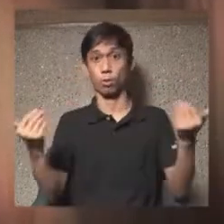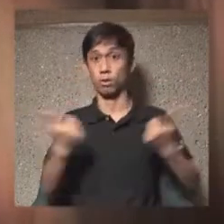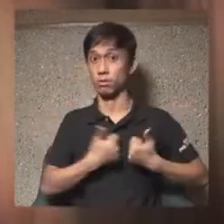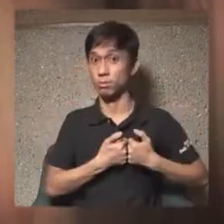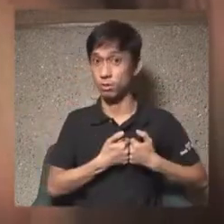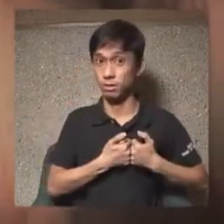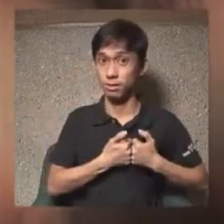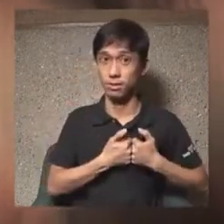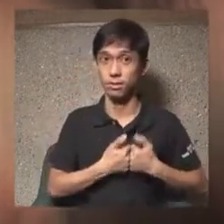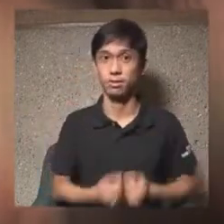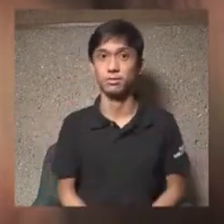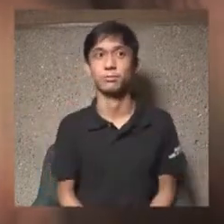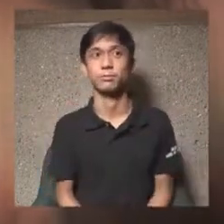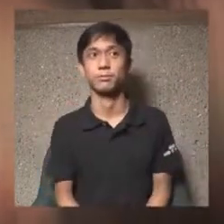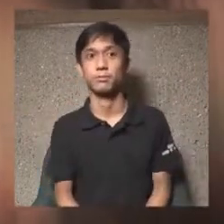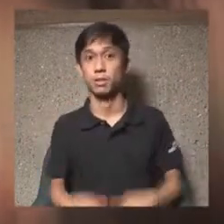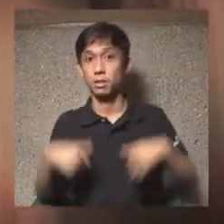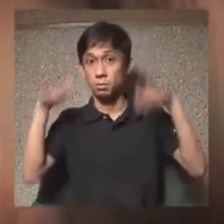let God win.